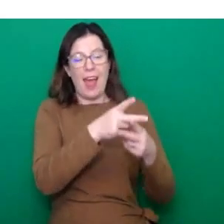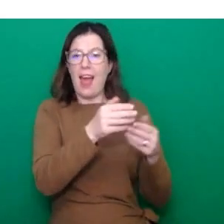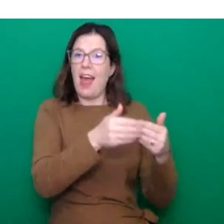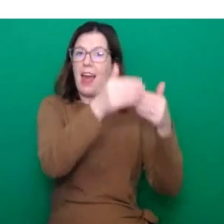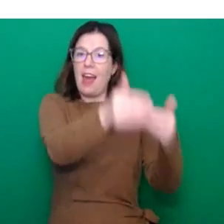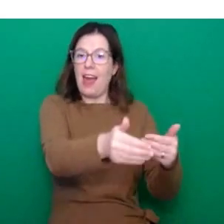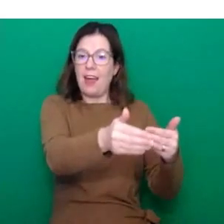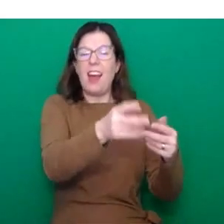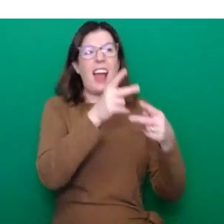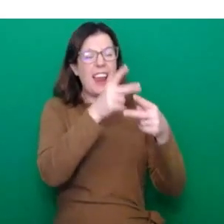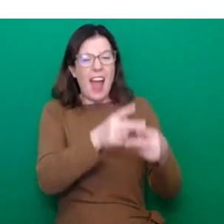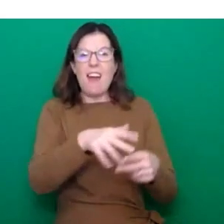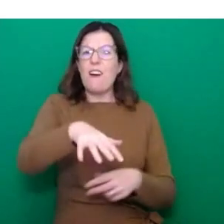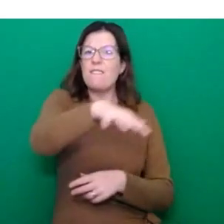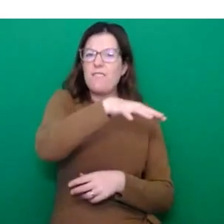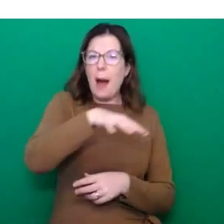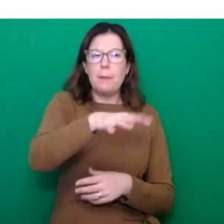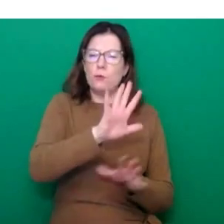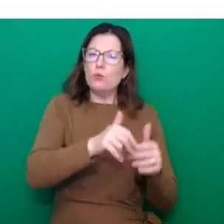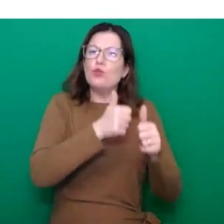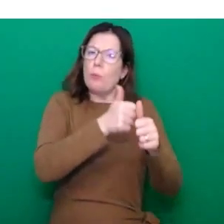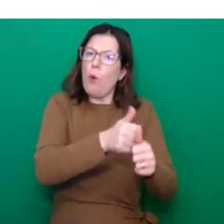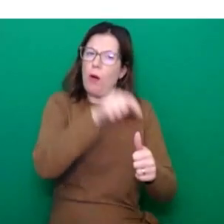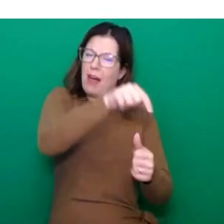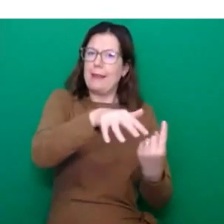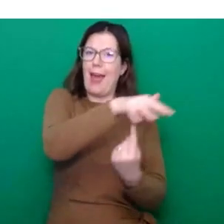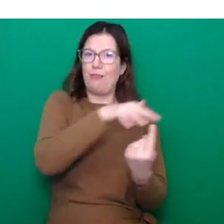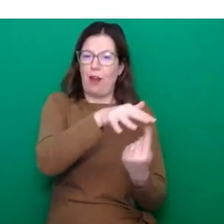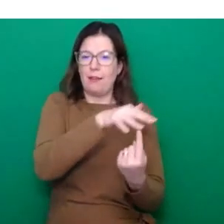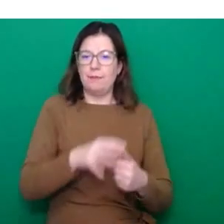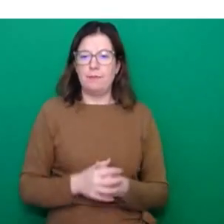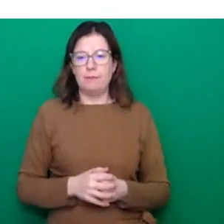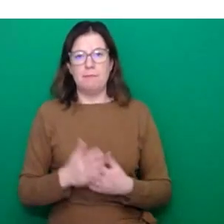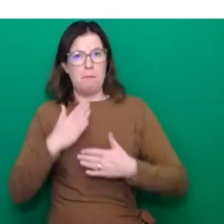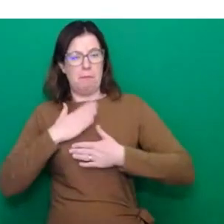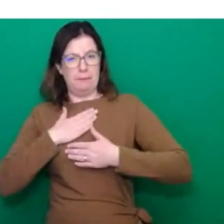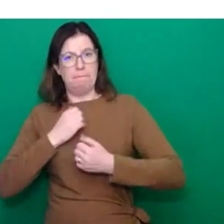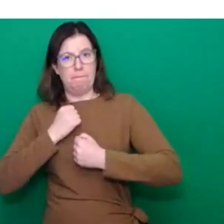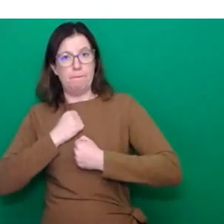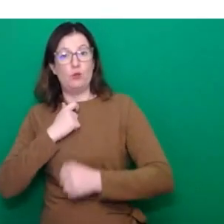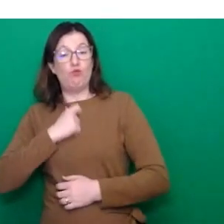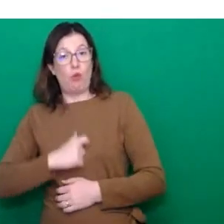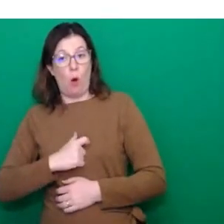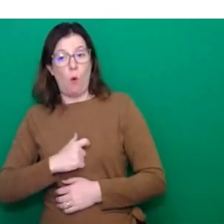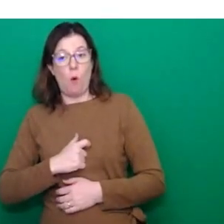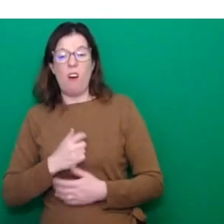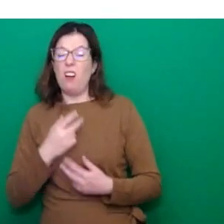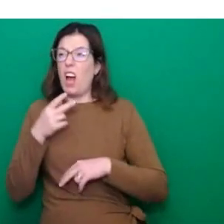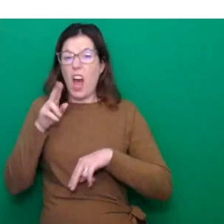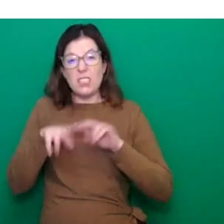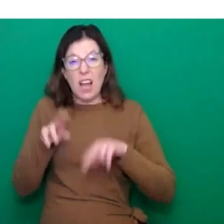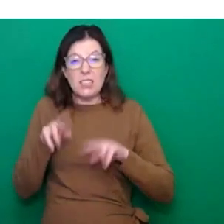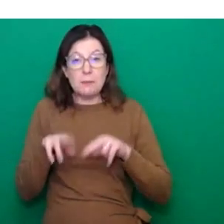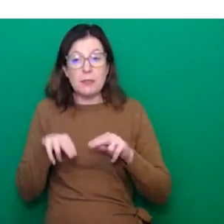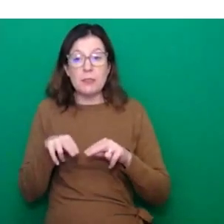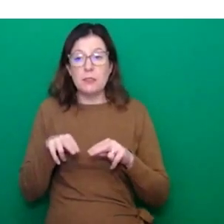say, carers, family, and really supporting them there. Whereas our role would be, we do a lot of assessments to